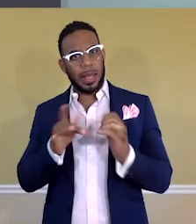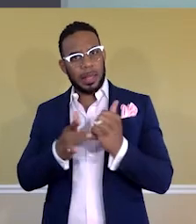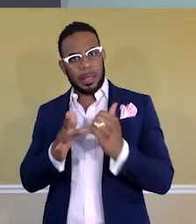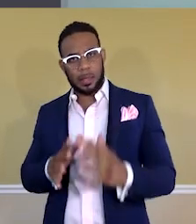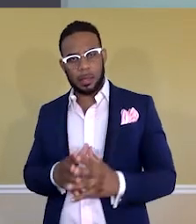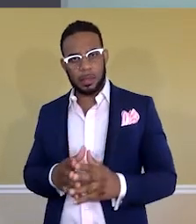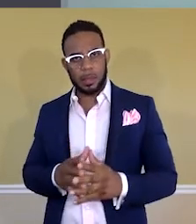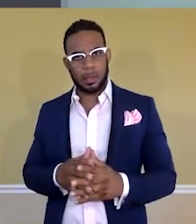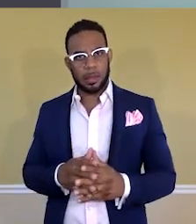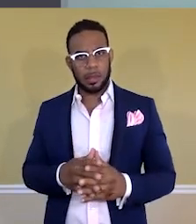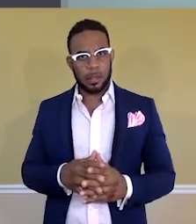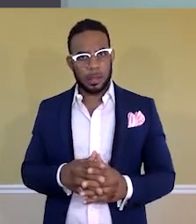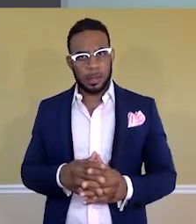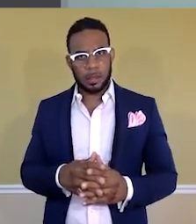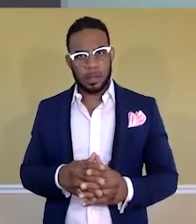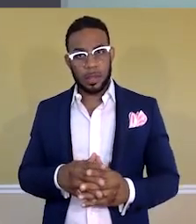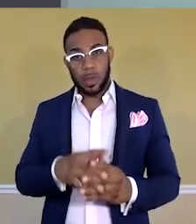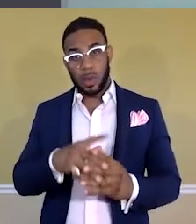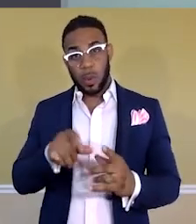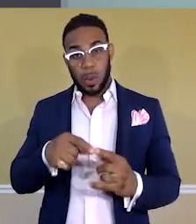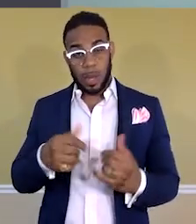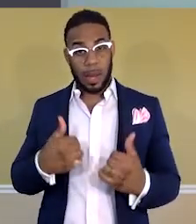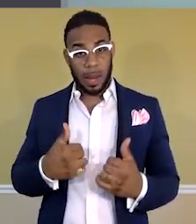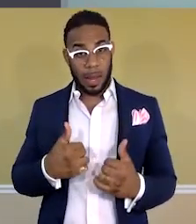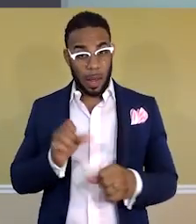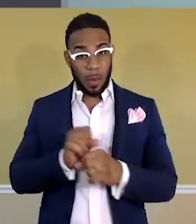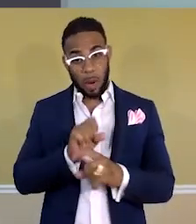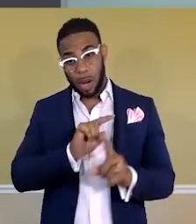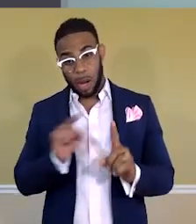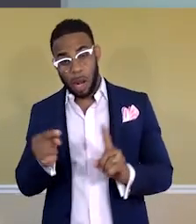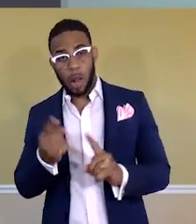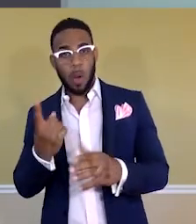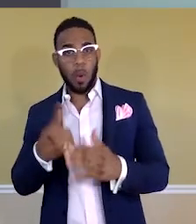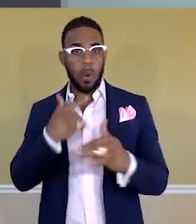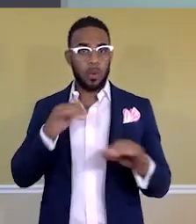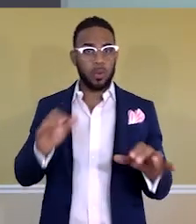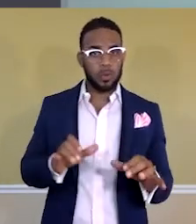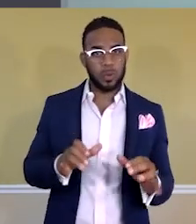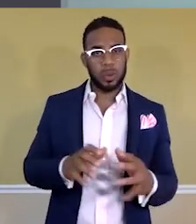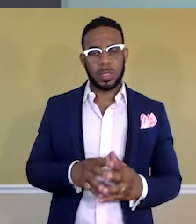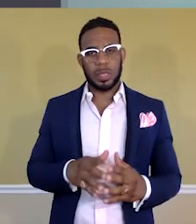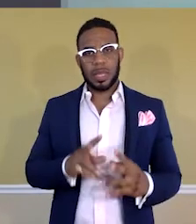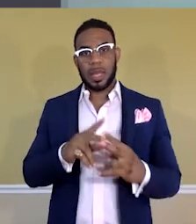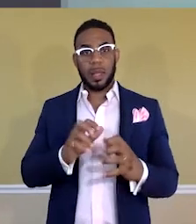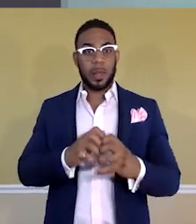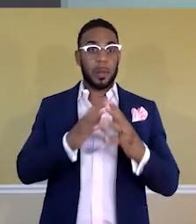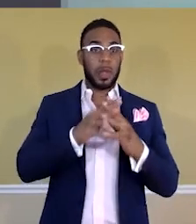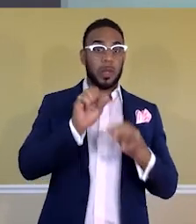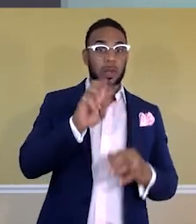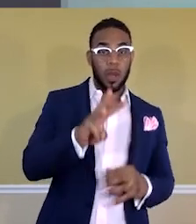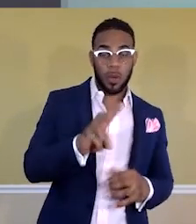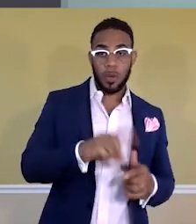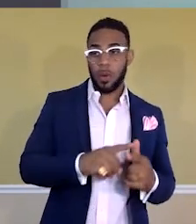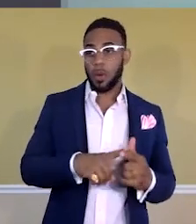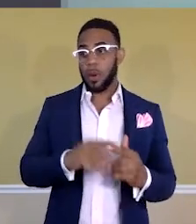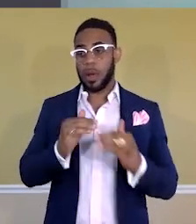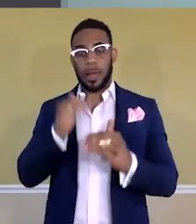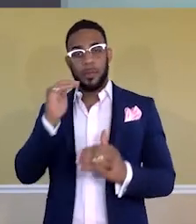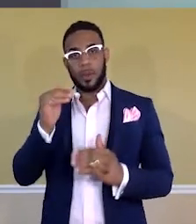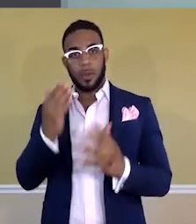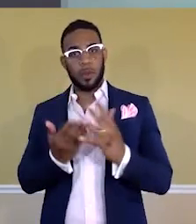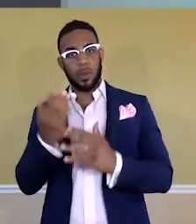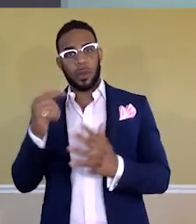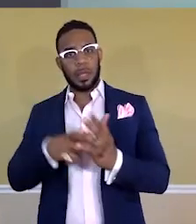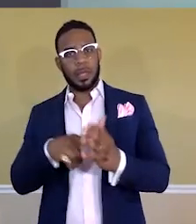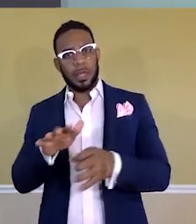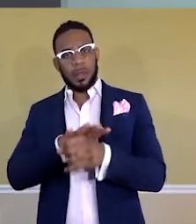technologists? When I look around at what we're doing, either building software or advancing through